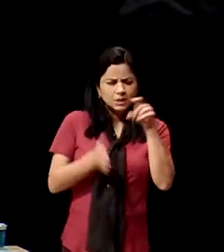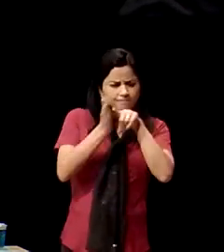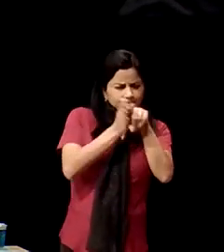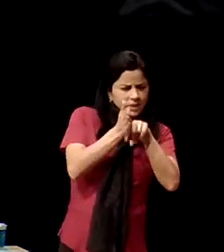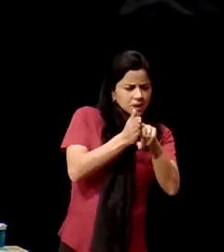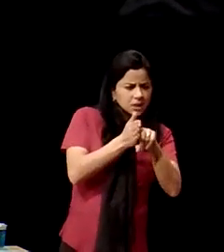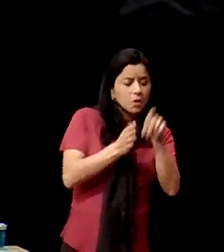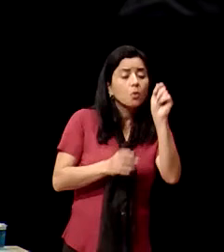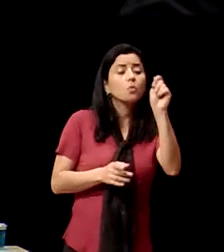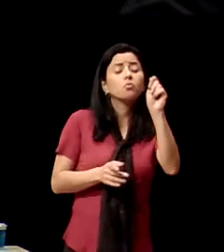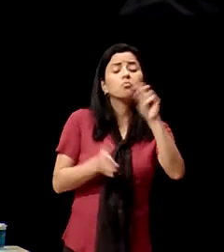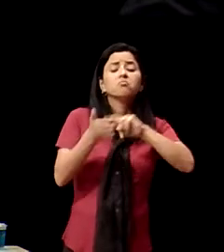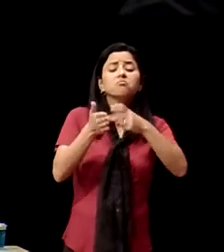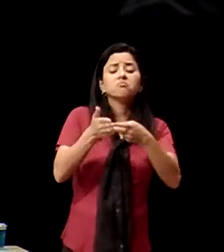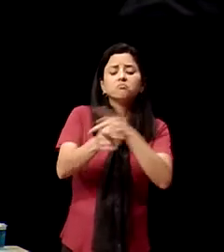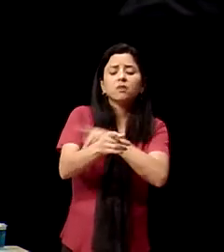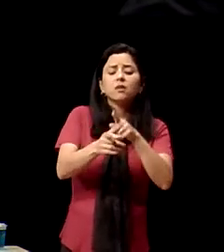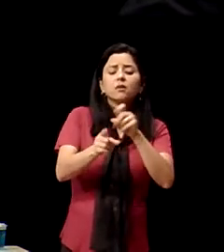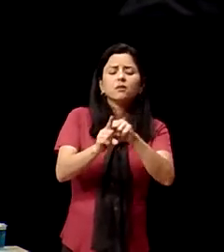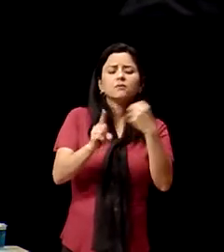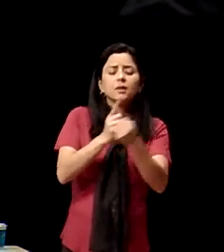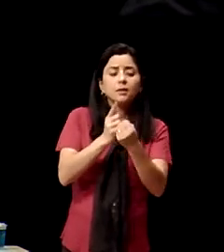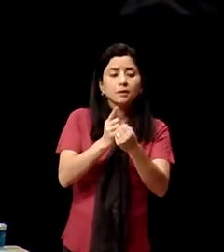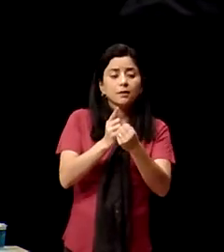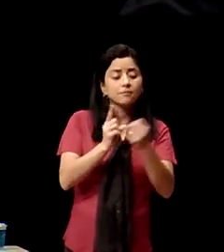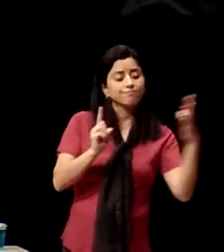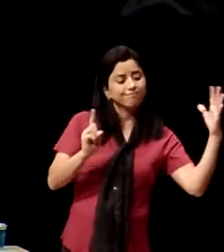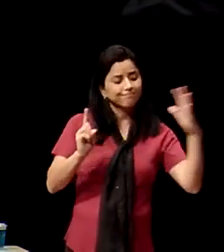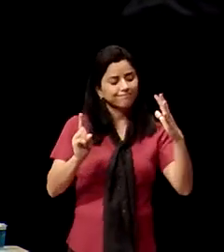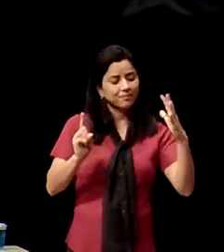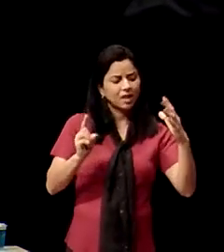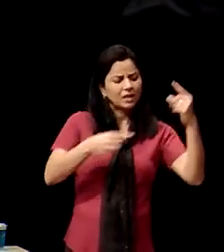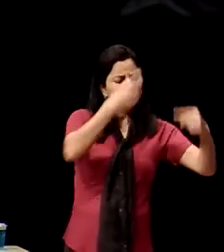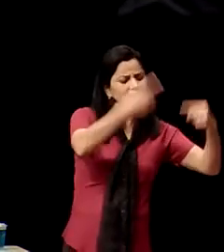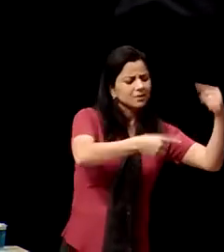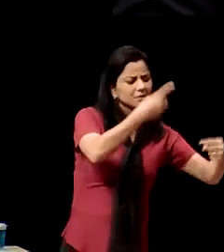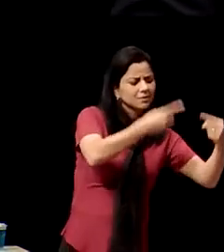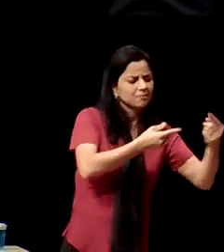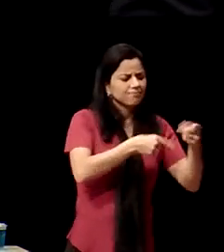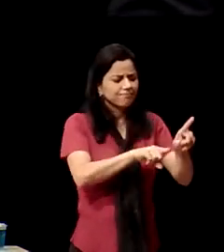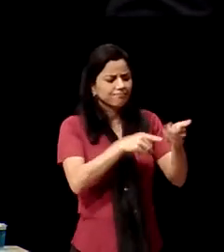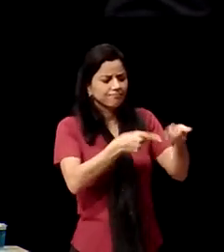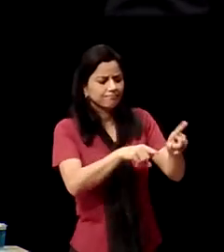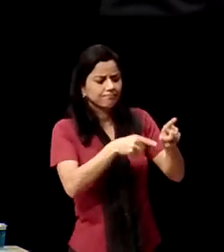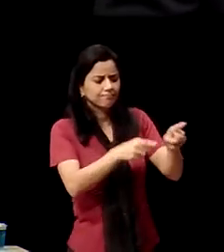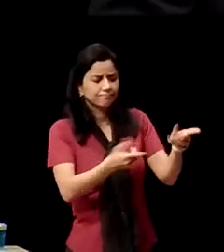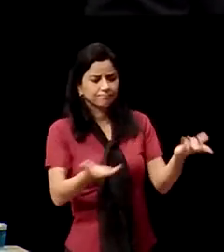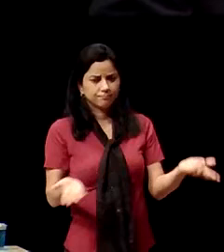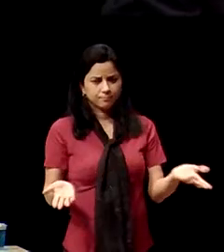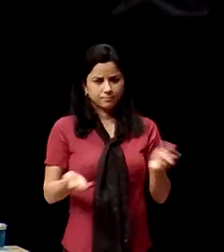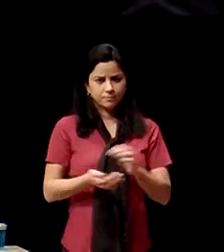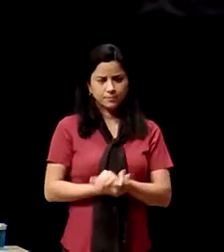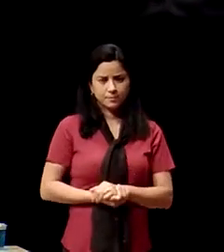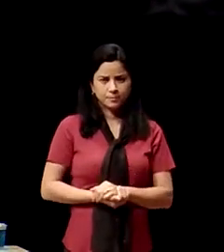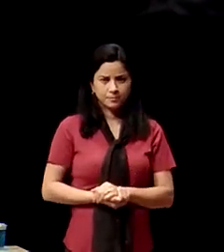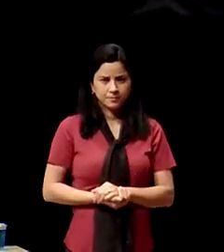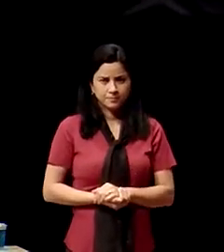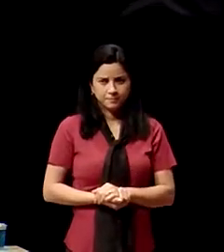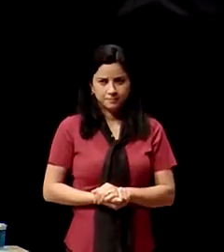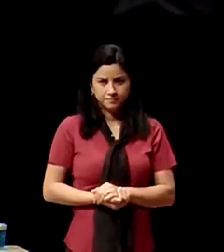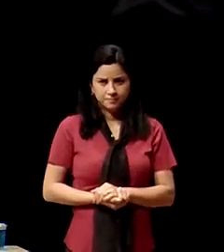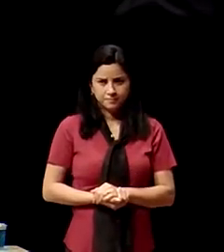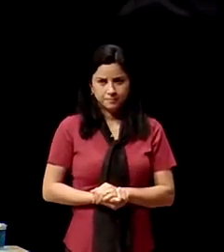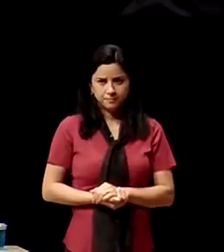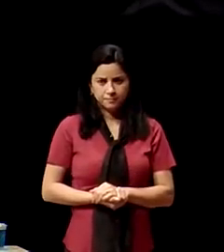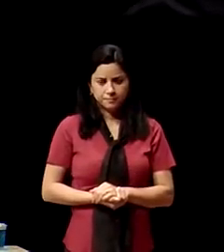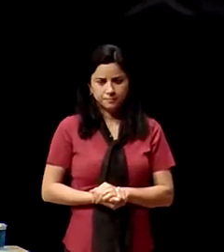é a pedagogia social diante desses debates abertos para a crítica. It is basis for the